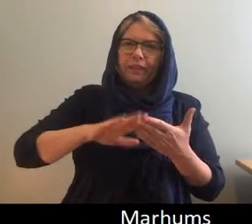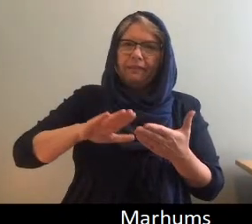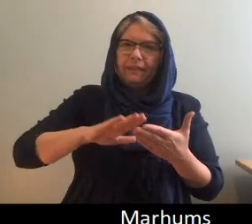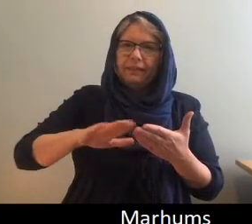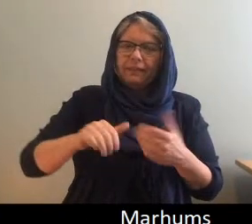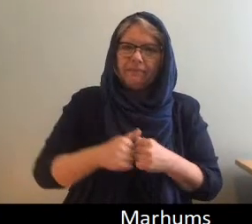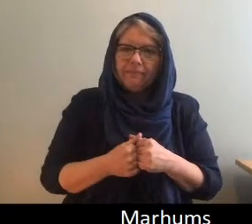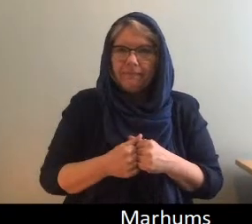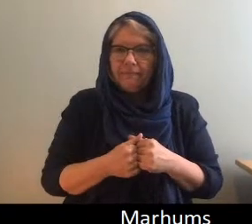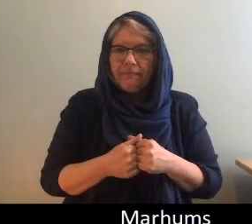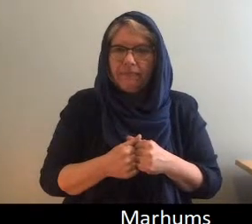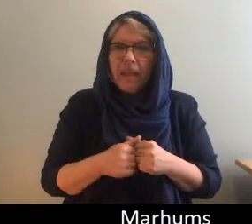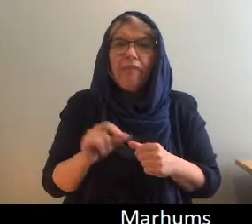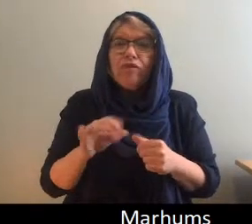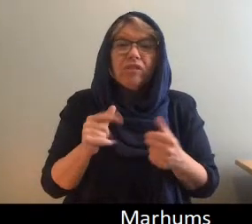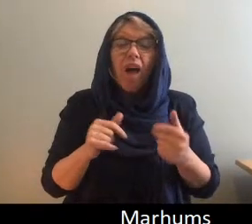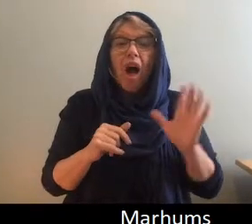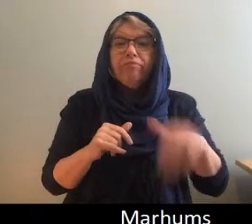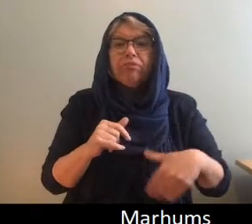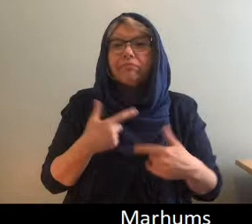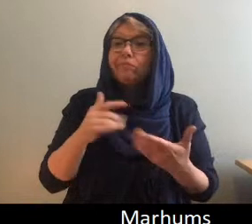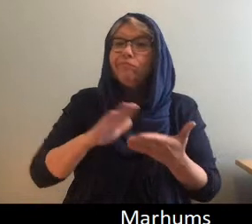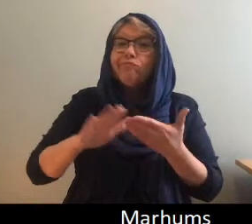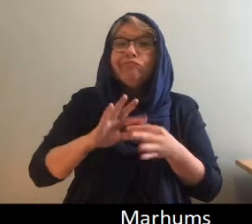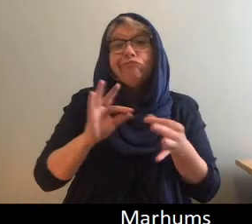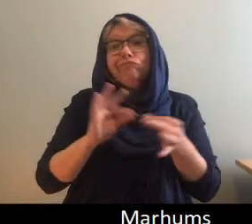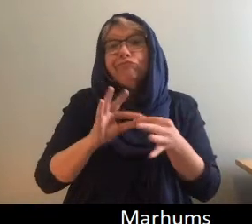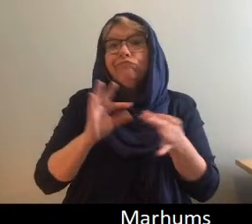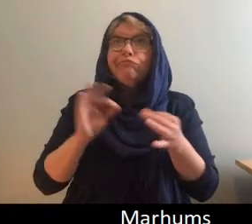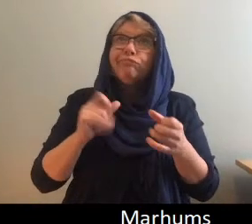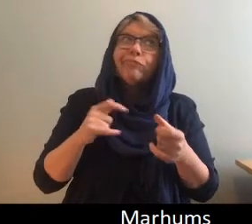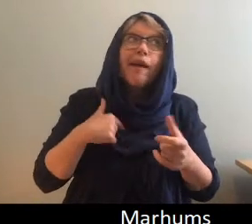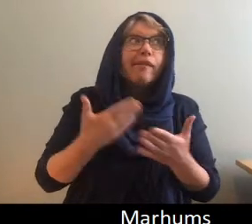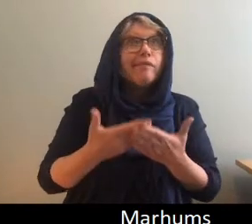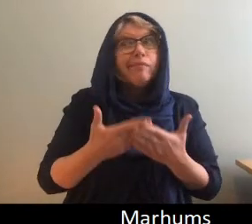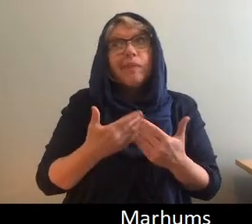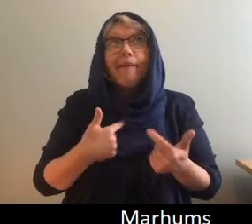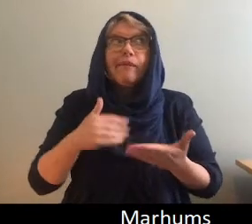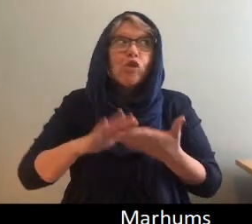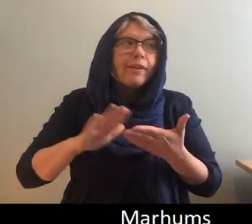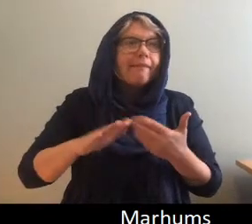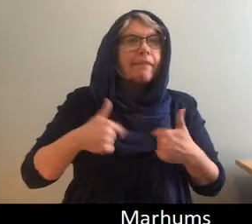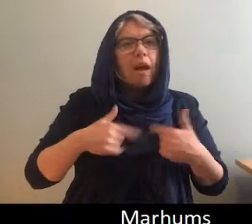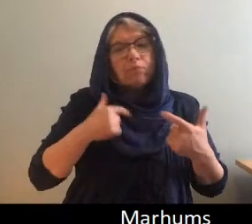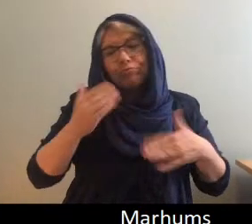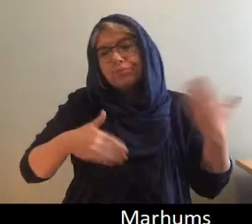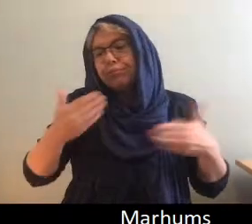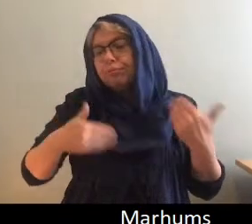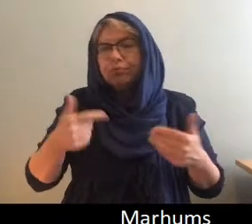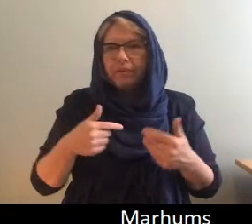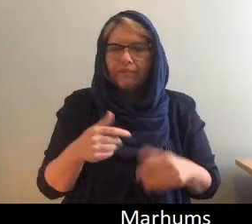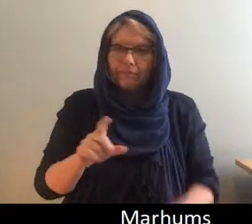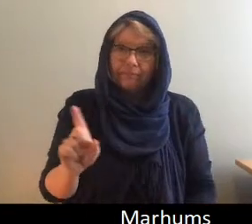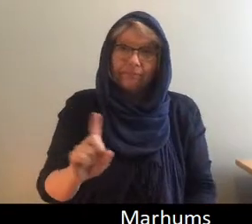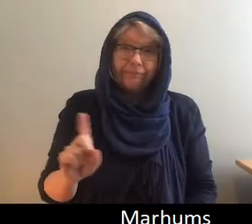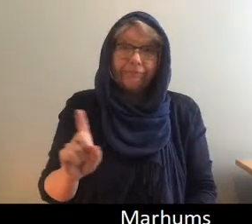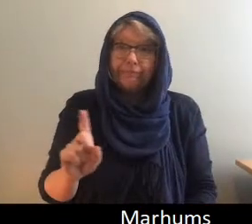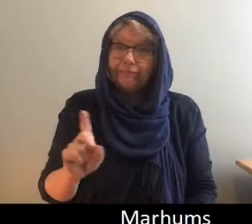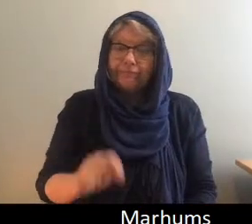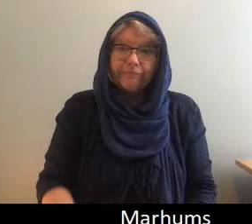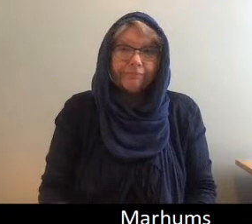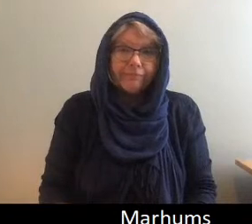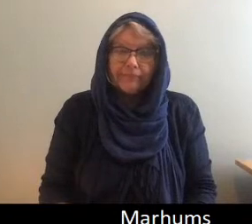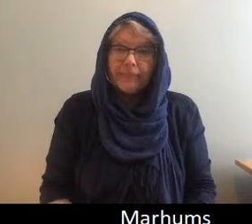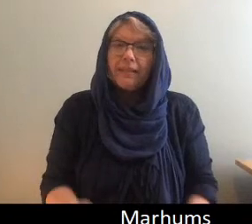meant to be understood? Have we tried to appreciate the asking of forgiveness by remembering our sins and